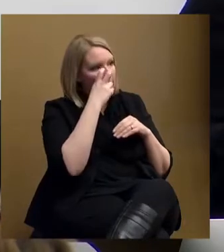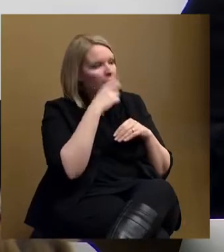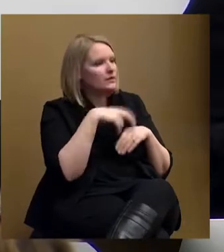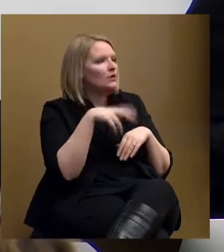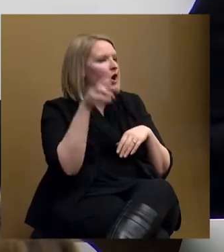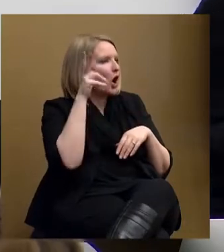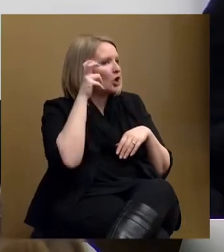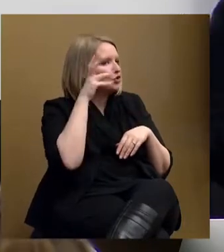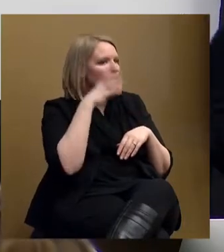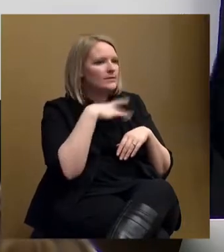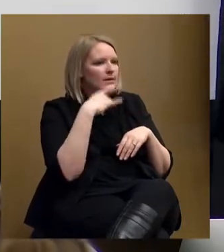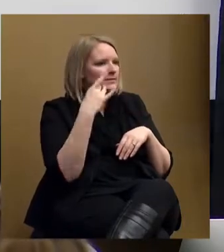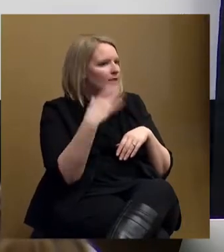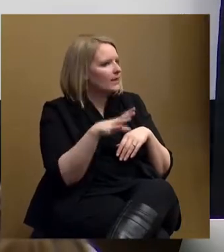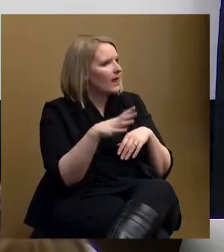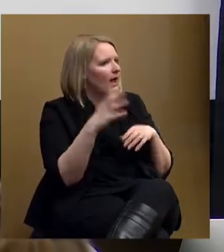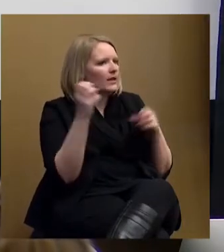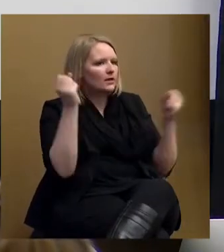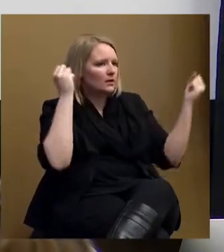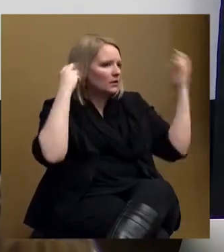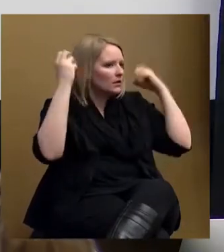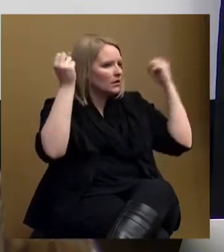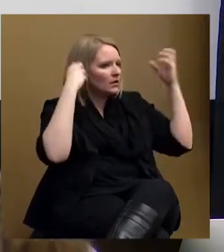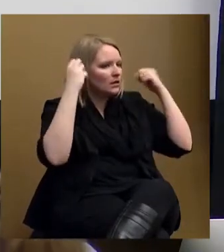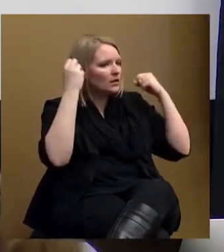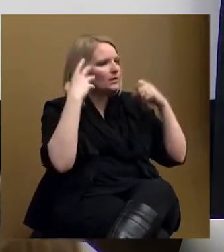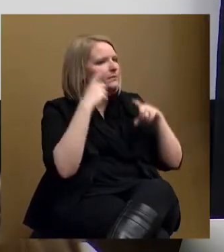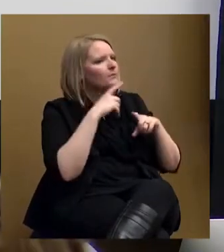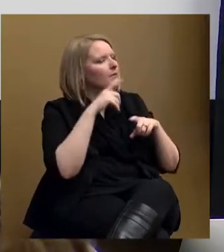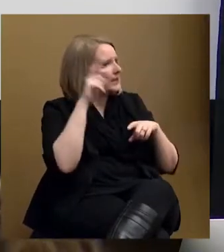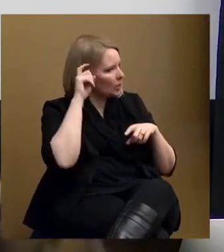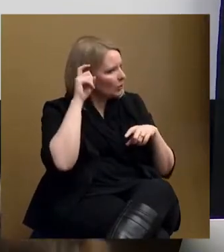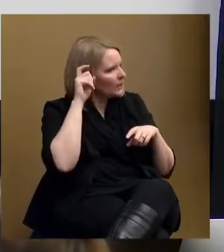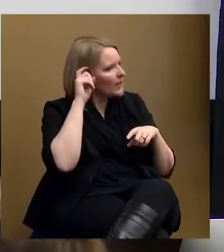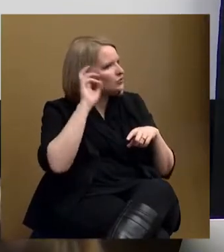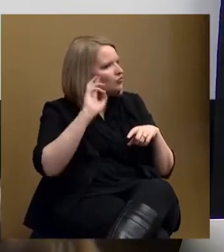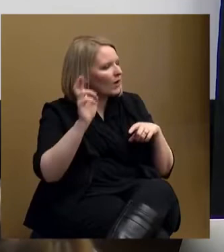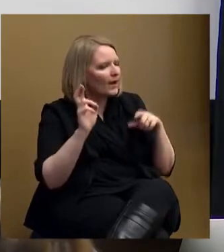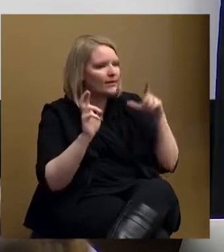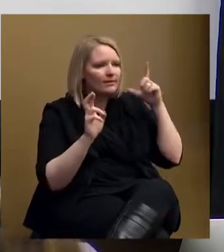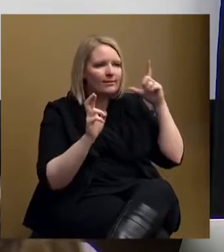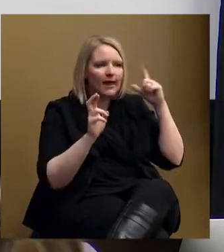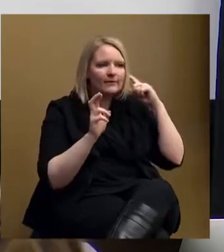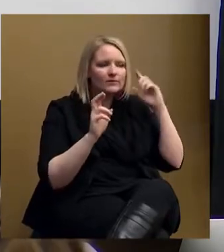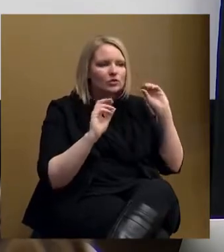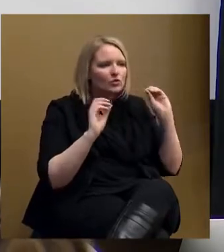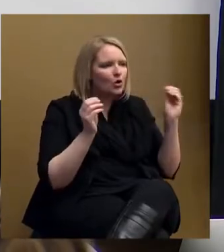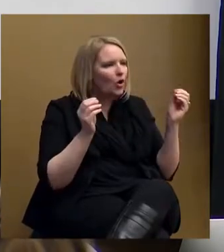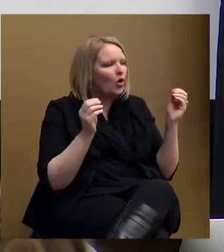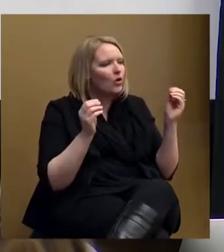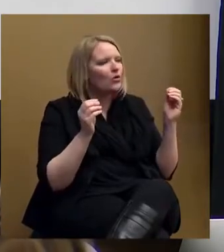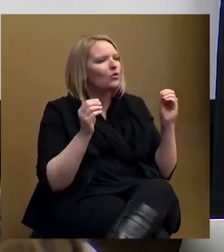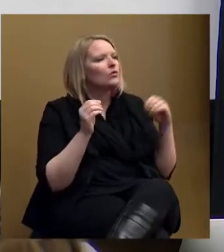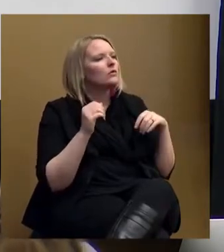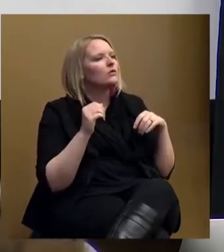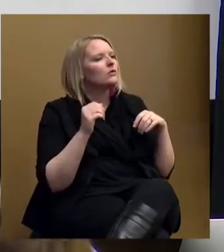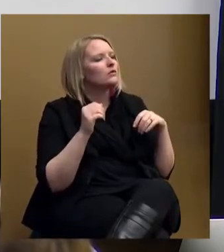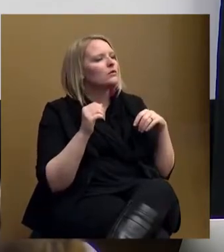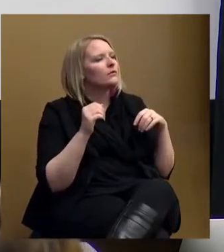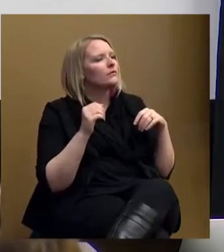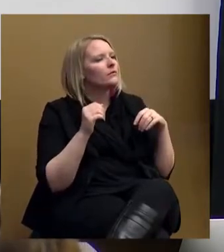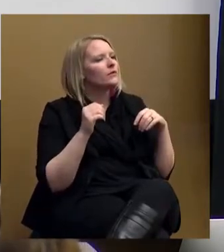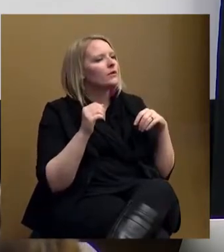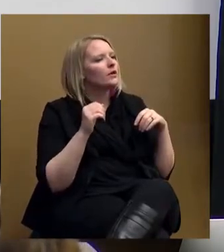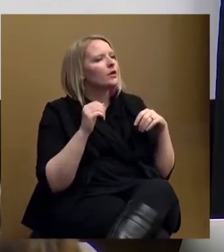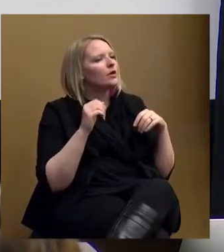auditorily dislikes auditory bombardment, wears hearing aids in right ear, left ear, no correctable hearing. He's